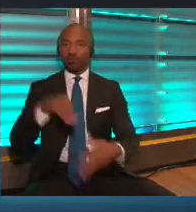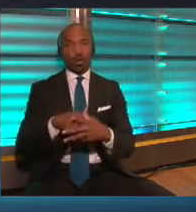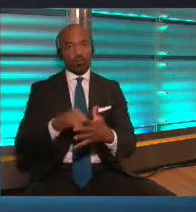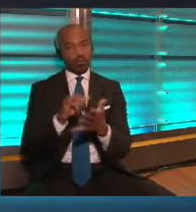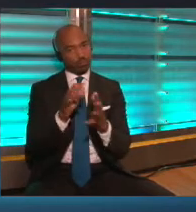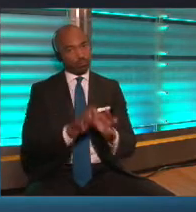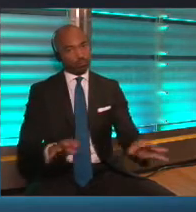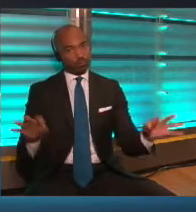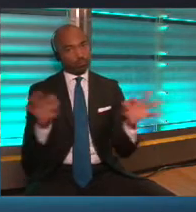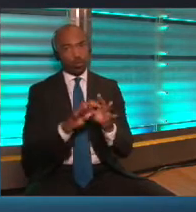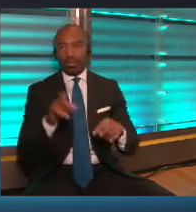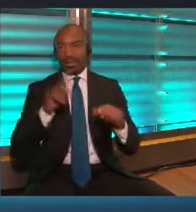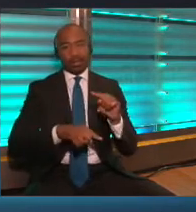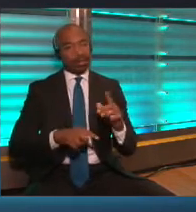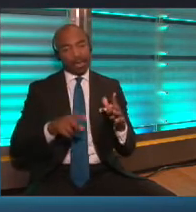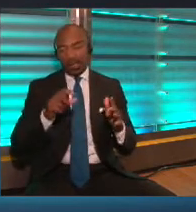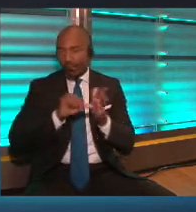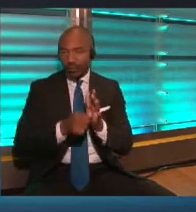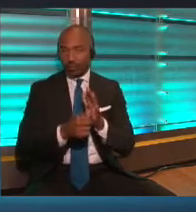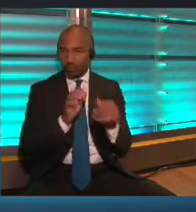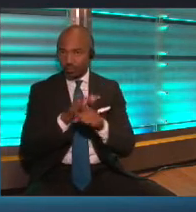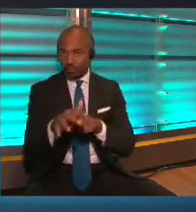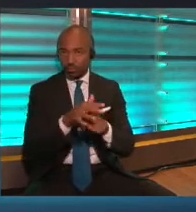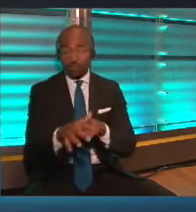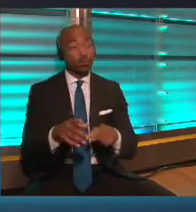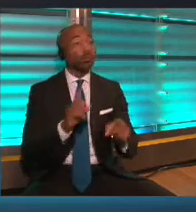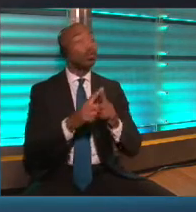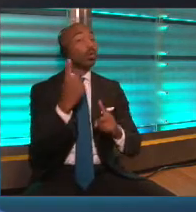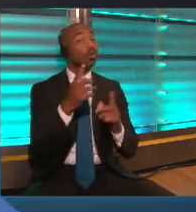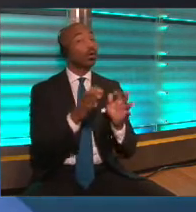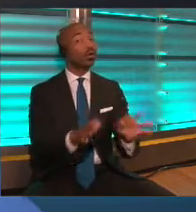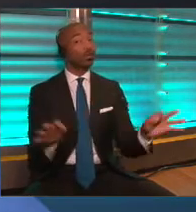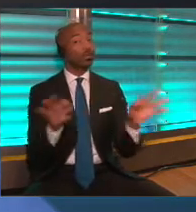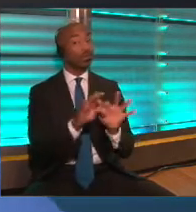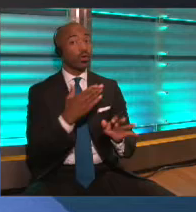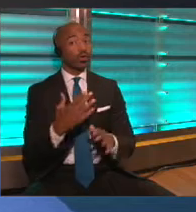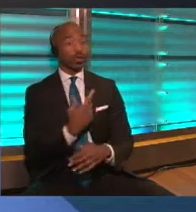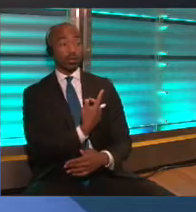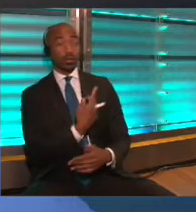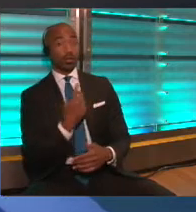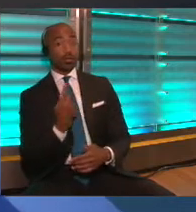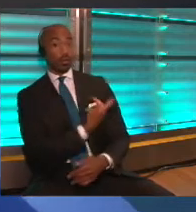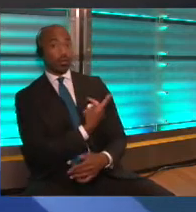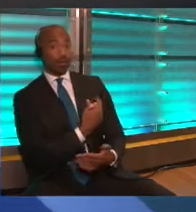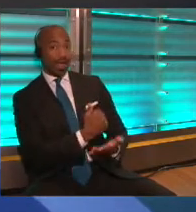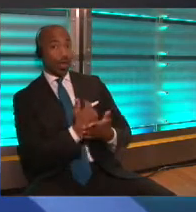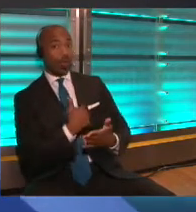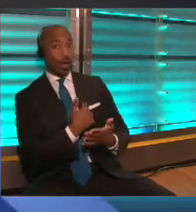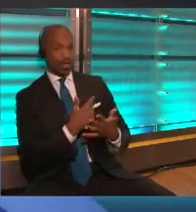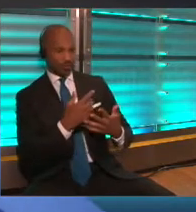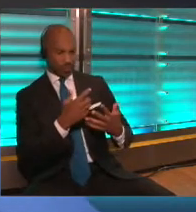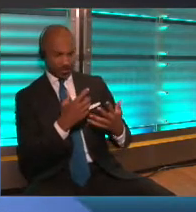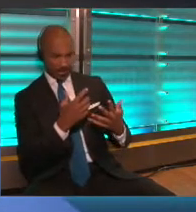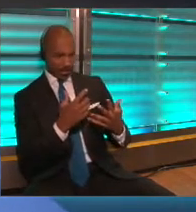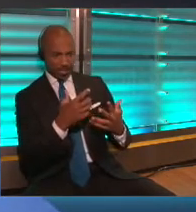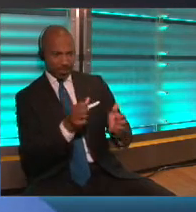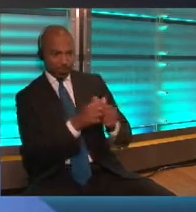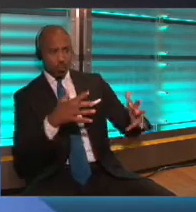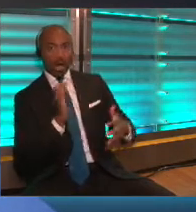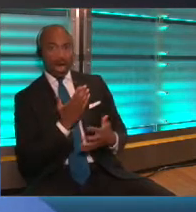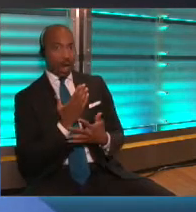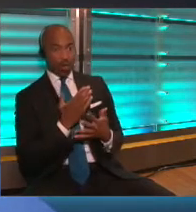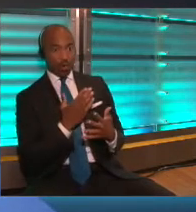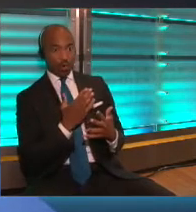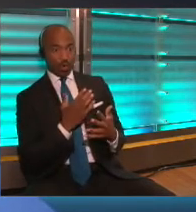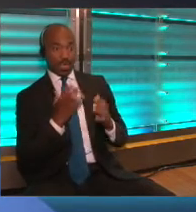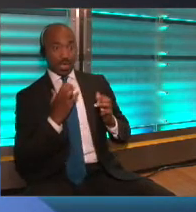role, and that can't be understated. But one of the key things that's really helped us scale our company in a way where we still